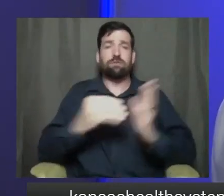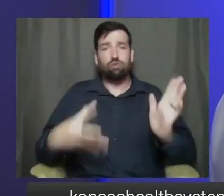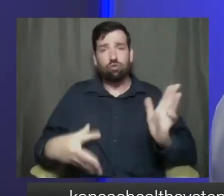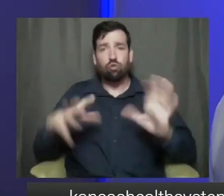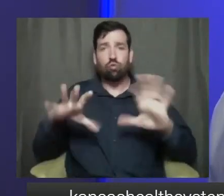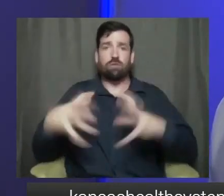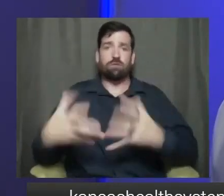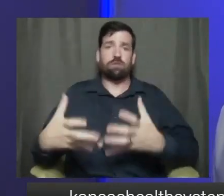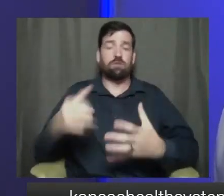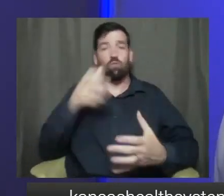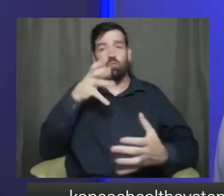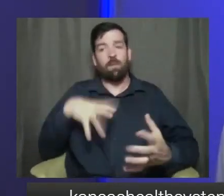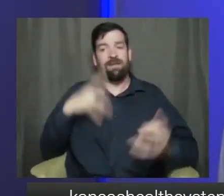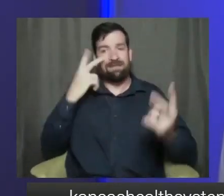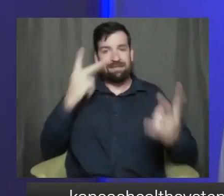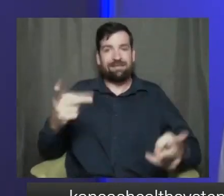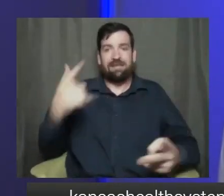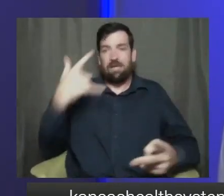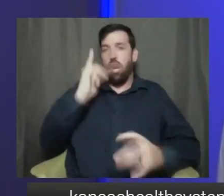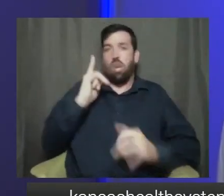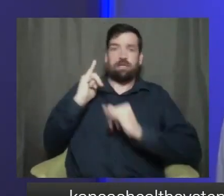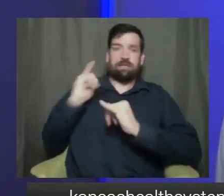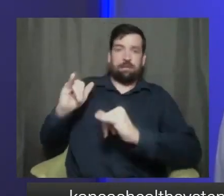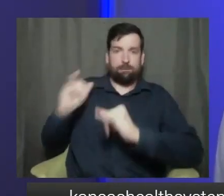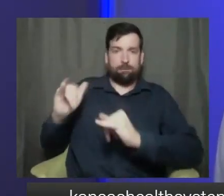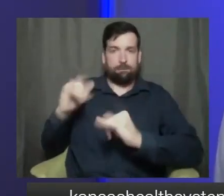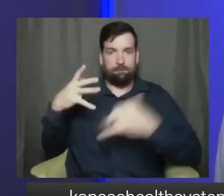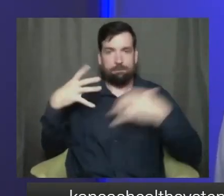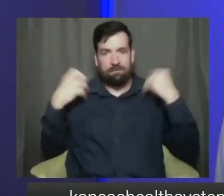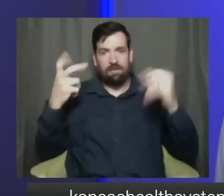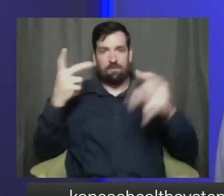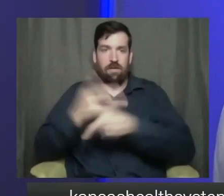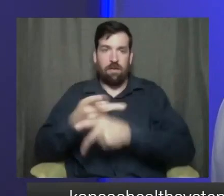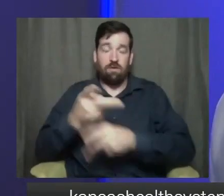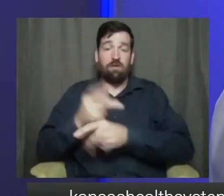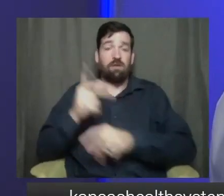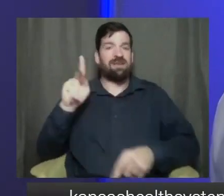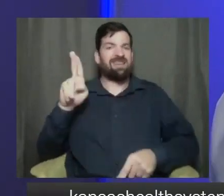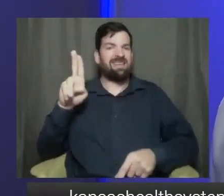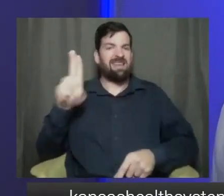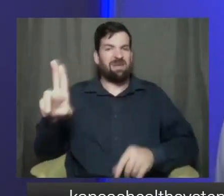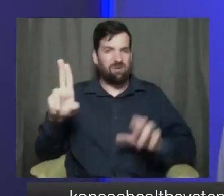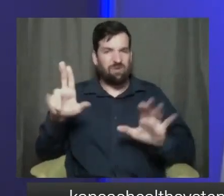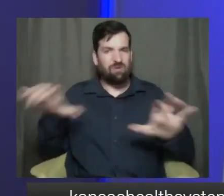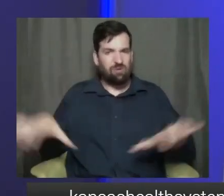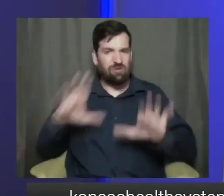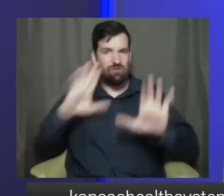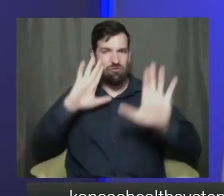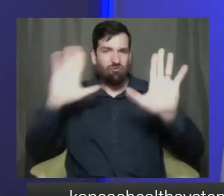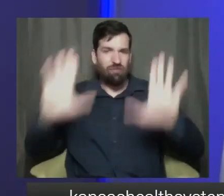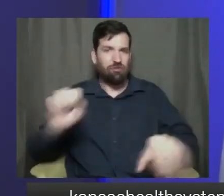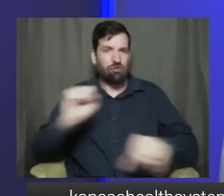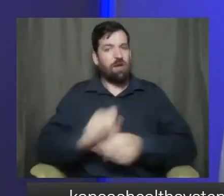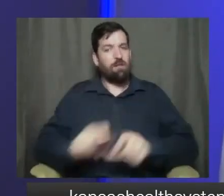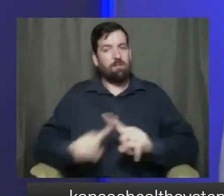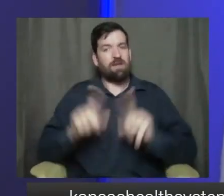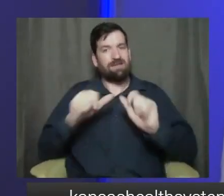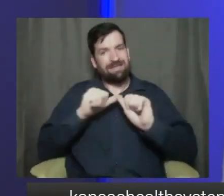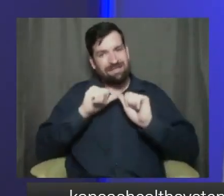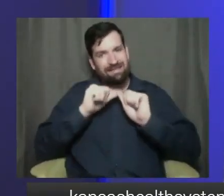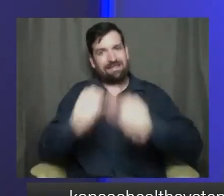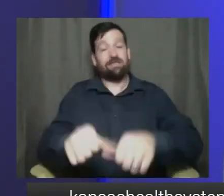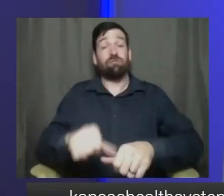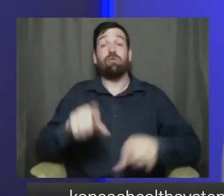start to see women that look like them in the healthcare system. I think that KU is doing a great job at that, but let's continue to do the work, and also remember that